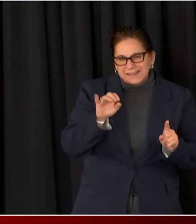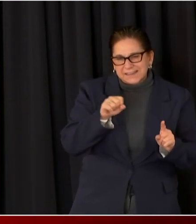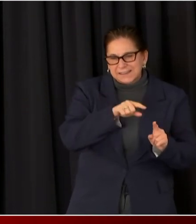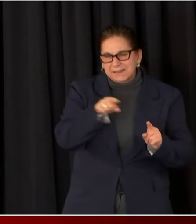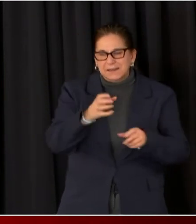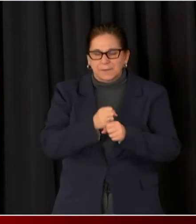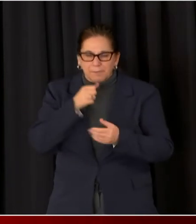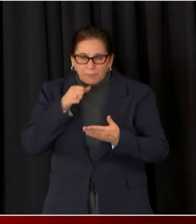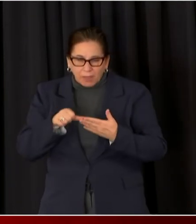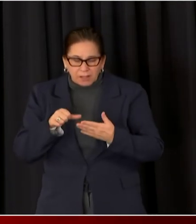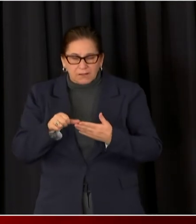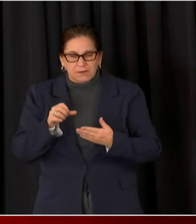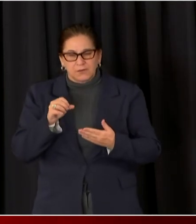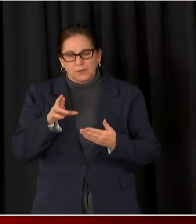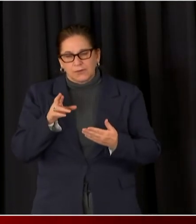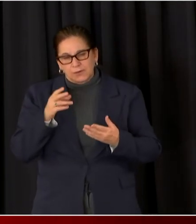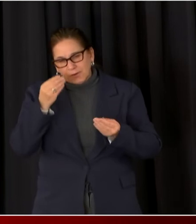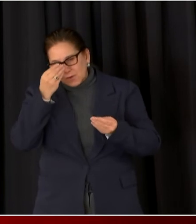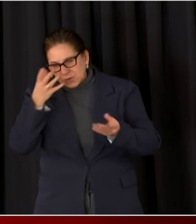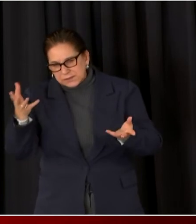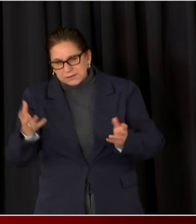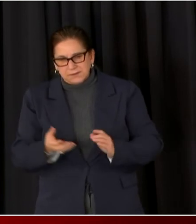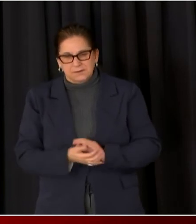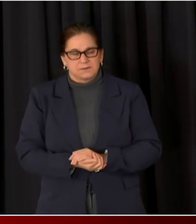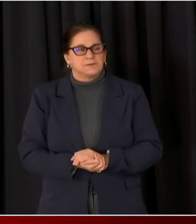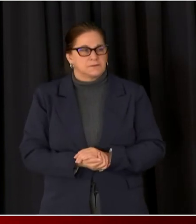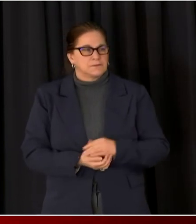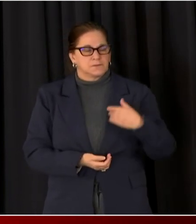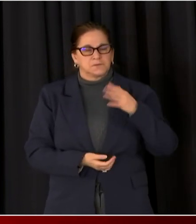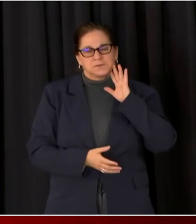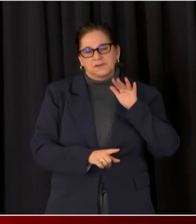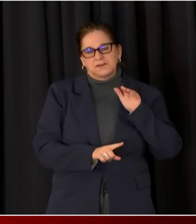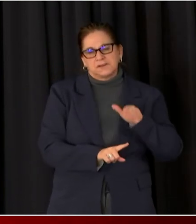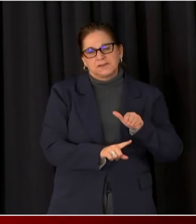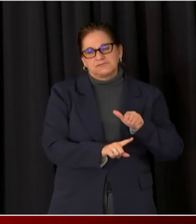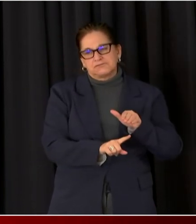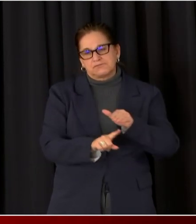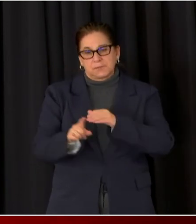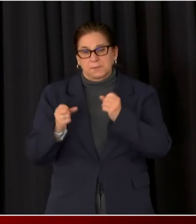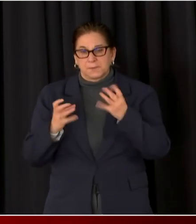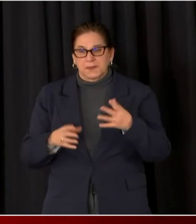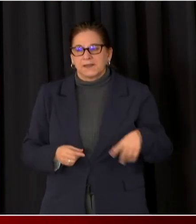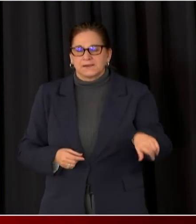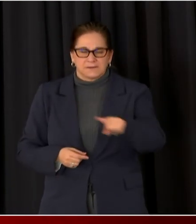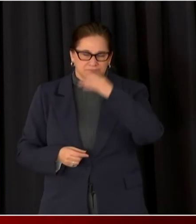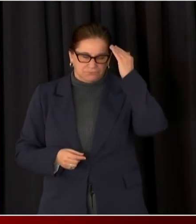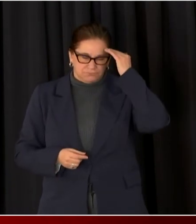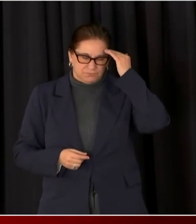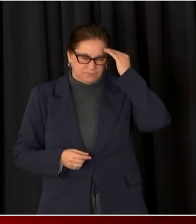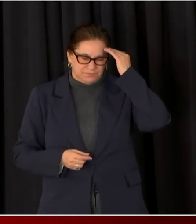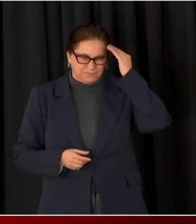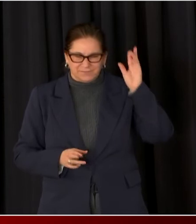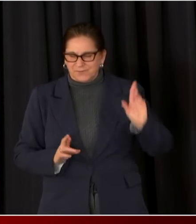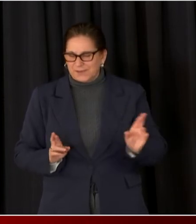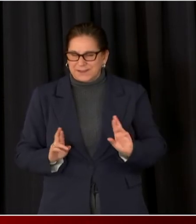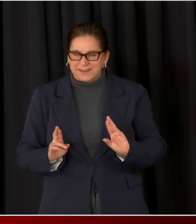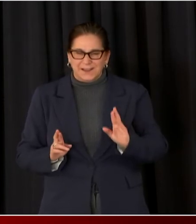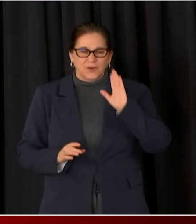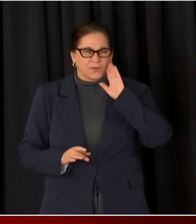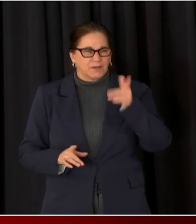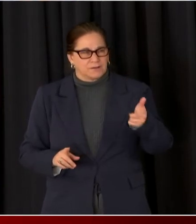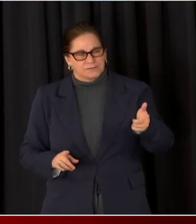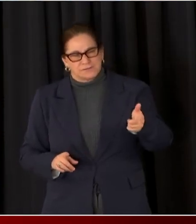their priority group is up for vaccination, in terms of how to register for an appointment to get vaccinated at any of those locations